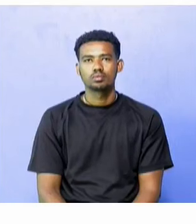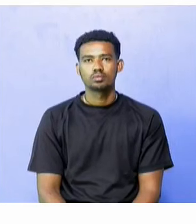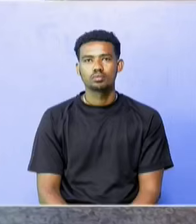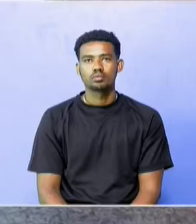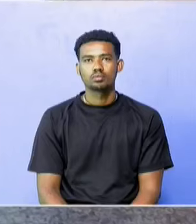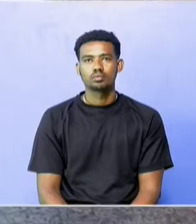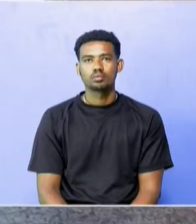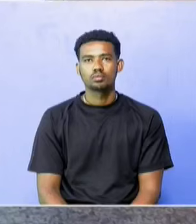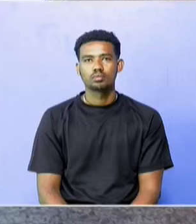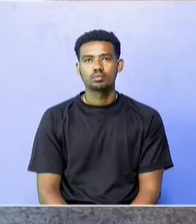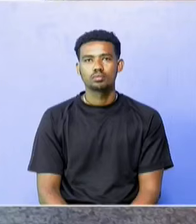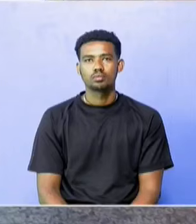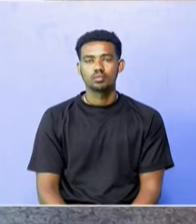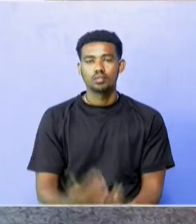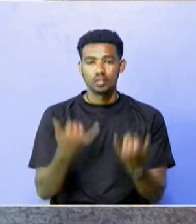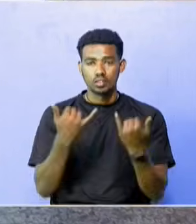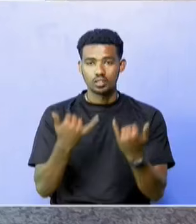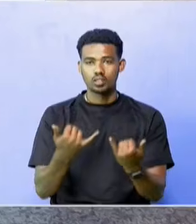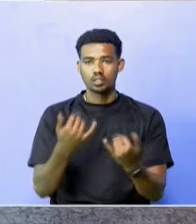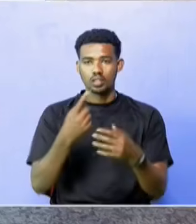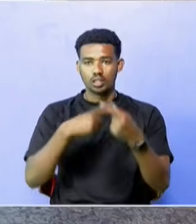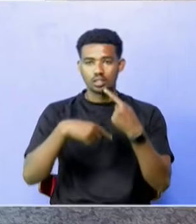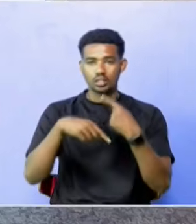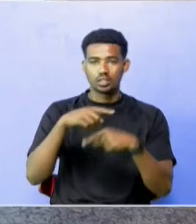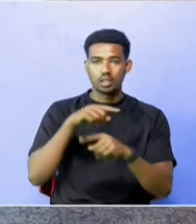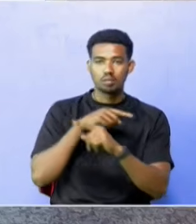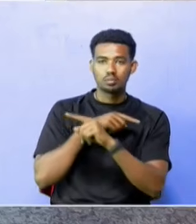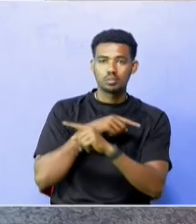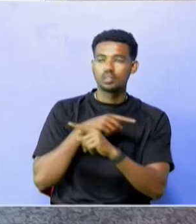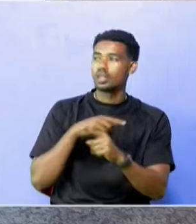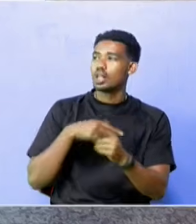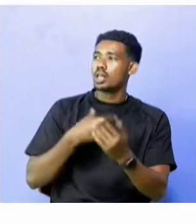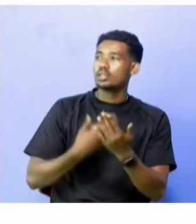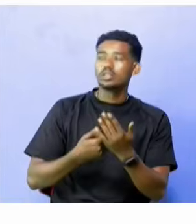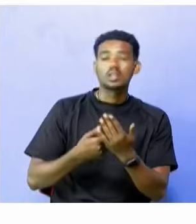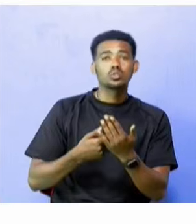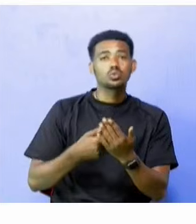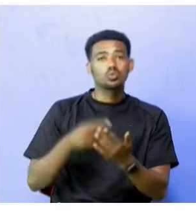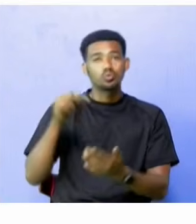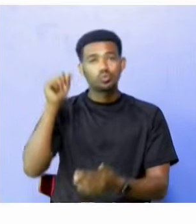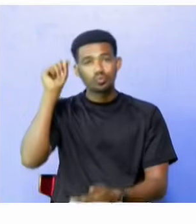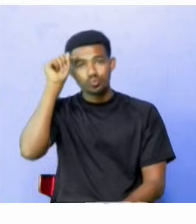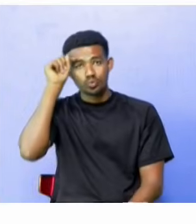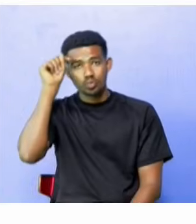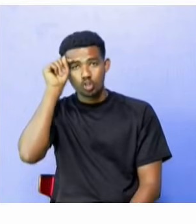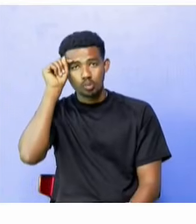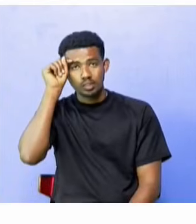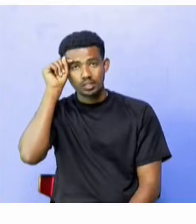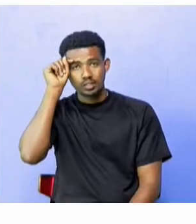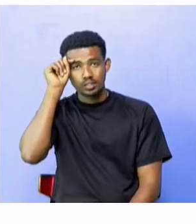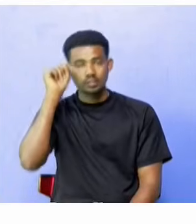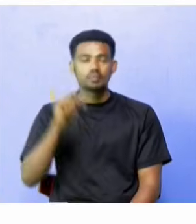All right. Let's come here. In the case of Thomas